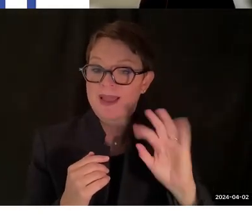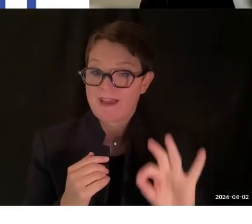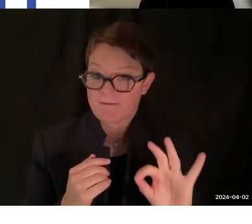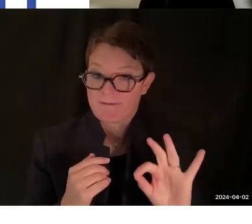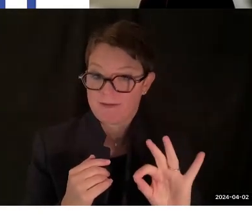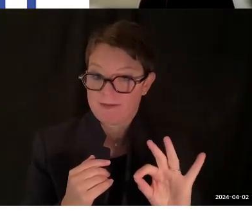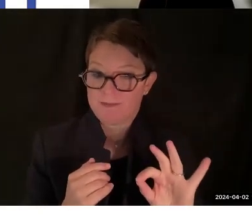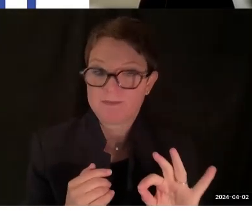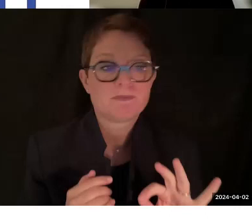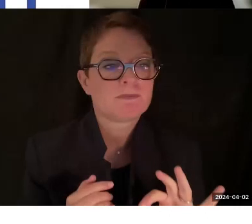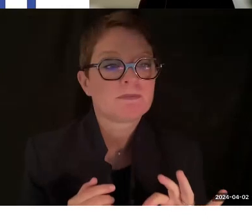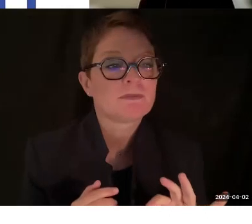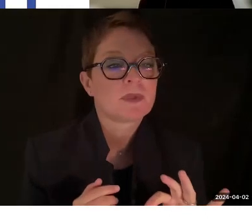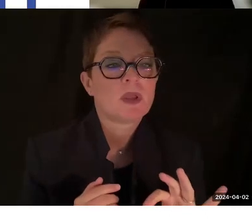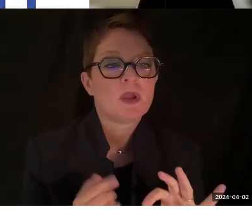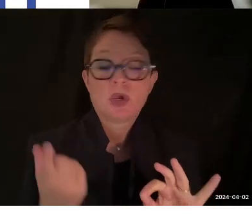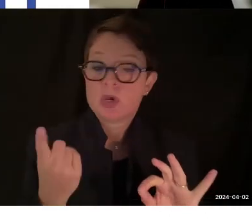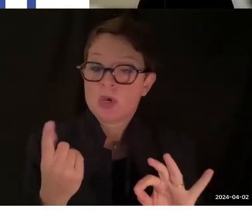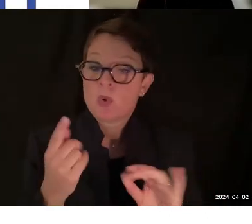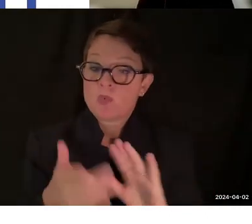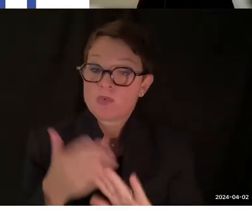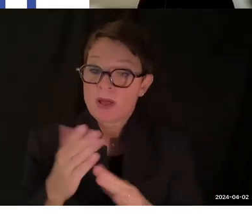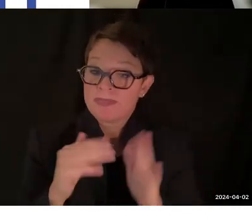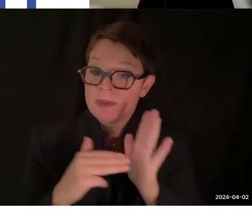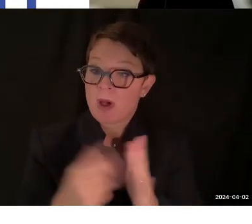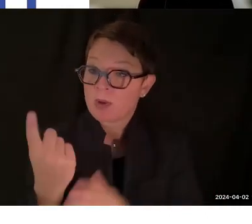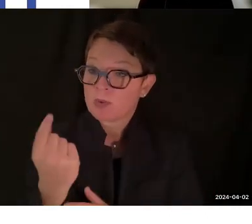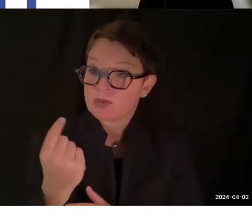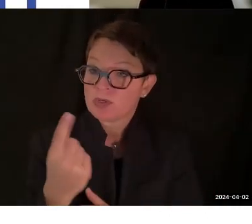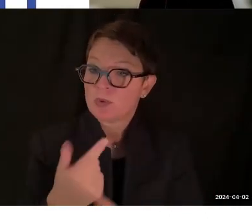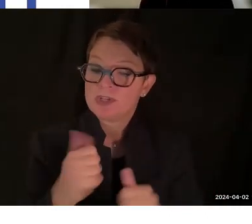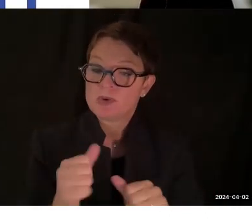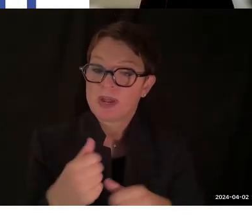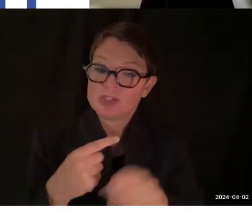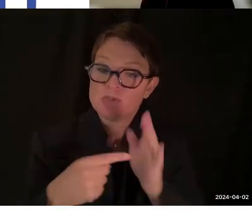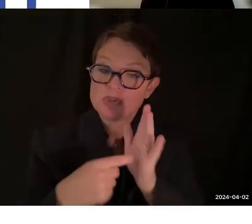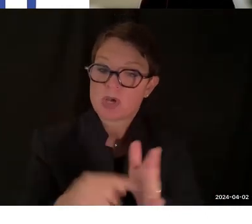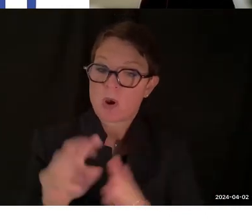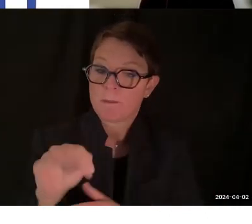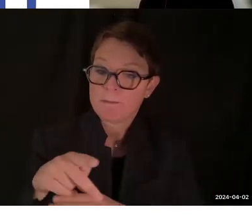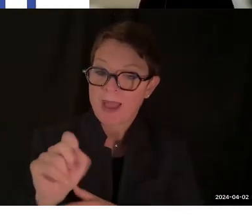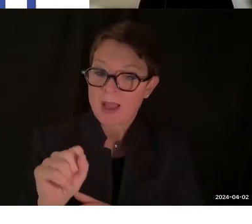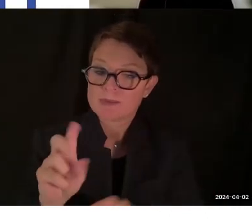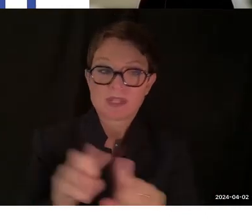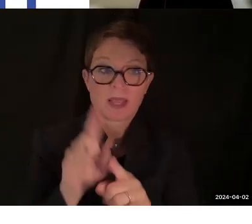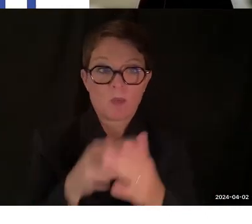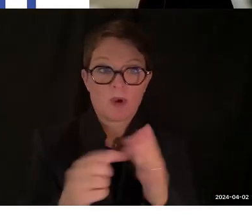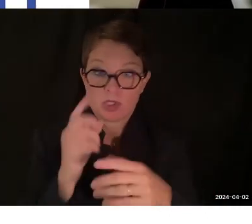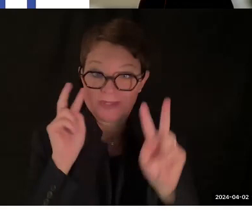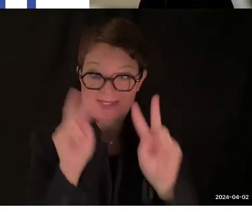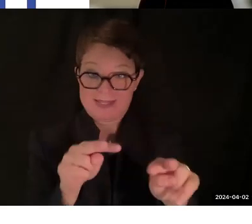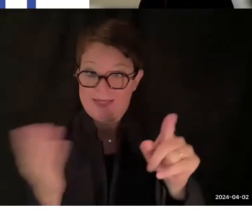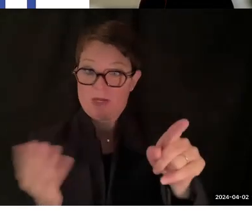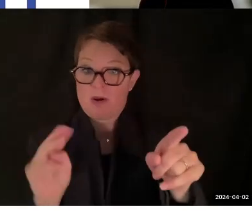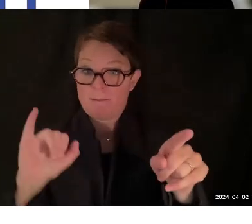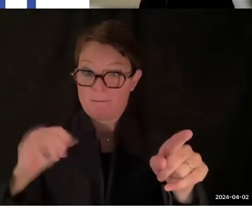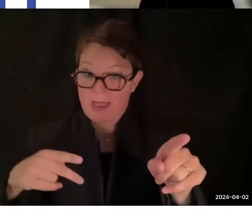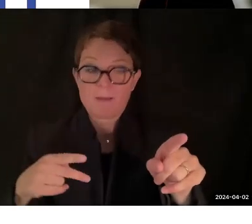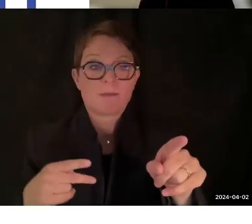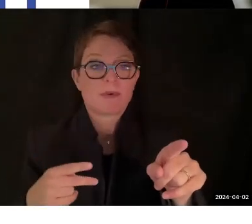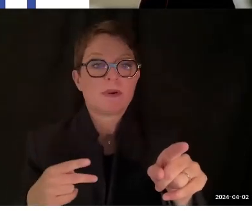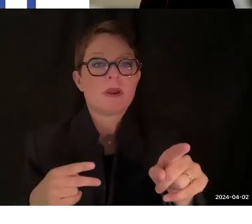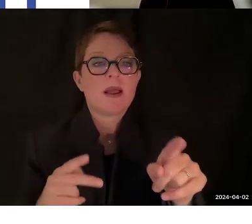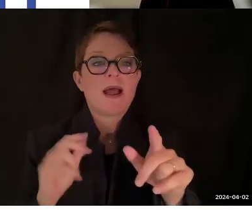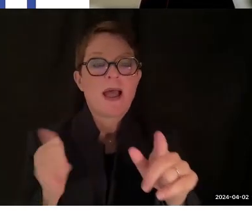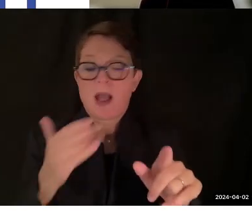F. What we do when we run our model is we try to generate maps such as the one you're looking at here that shows us